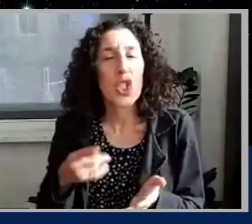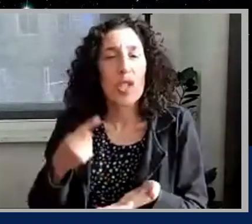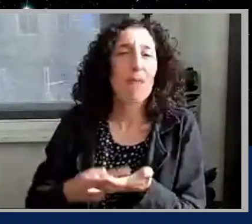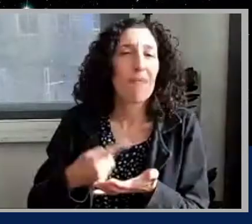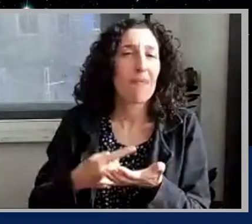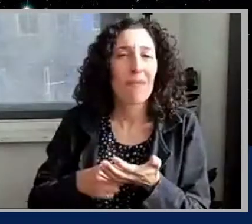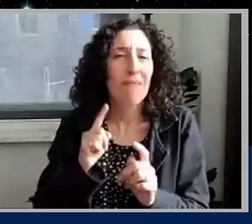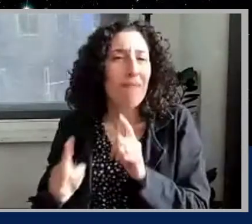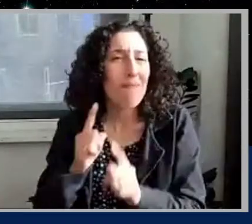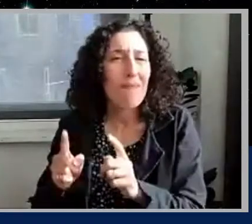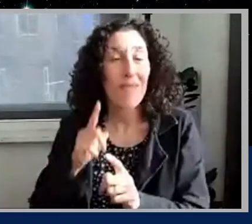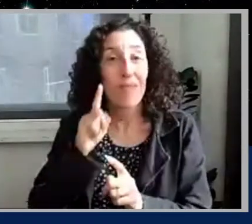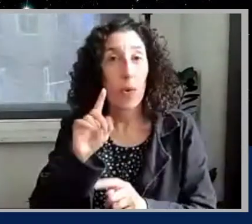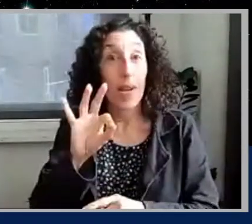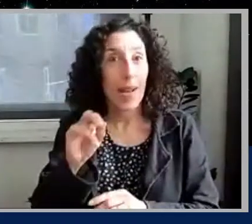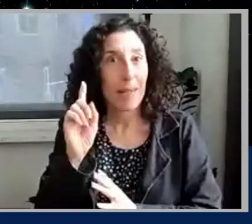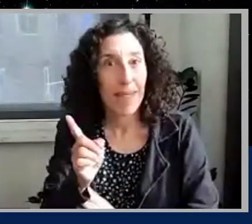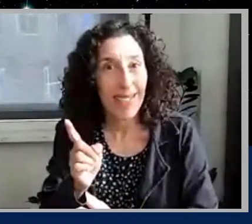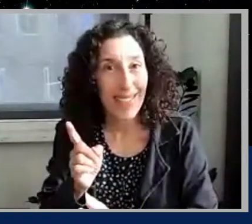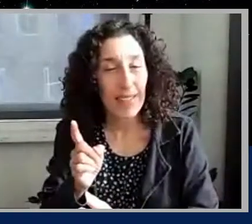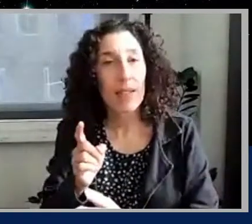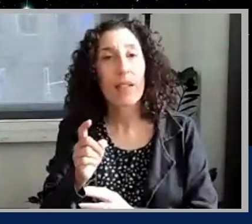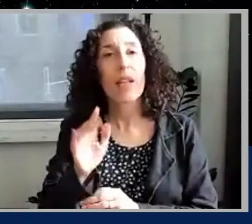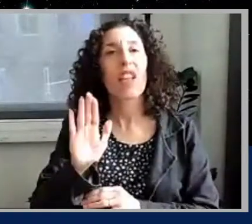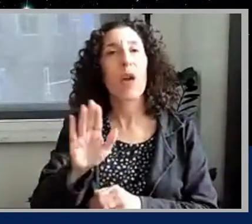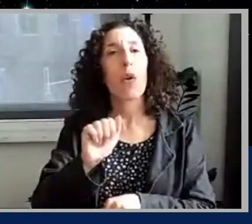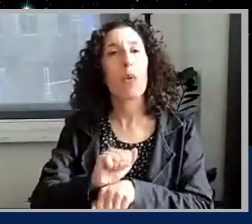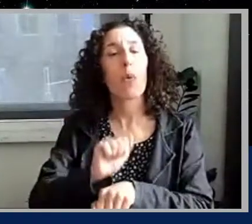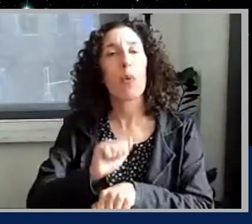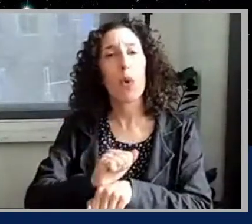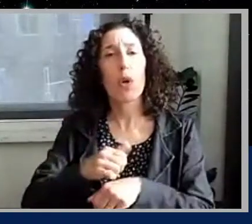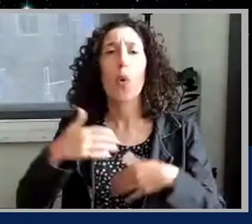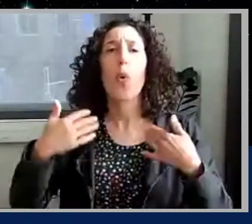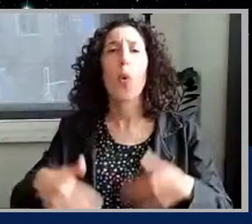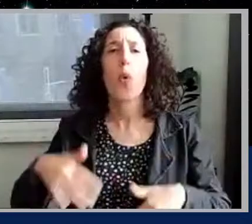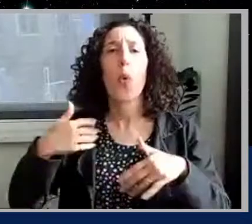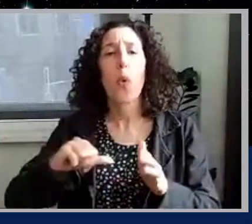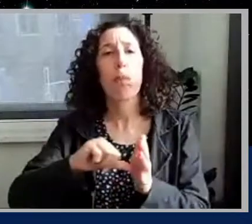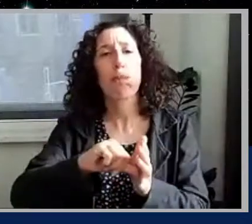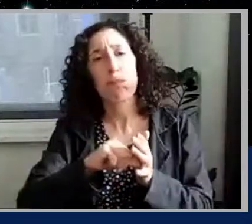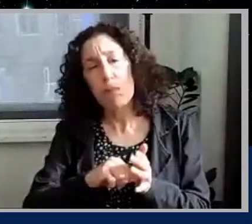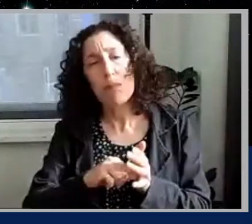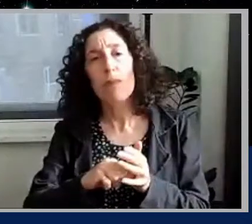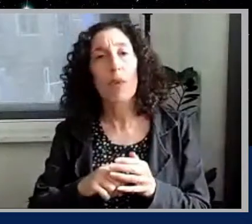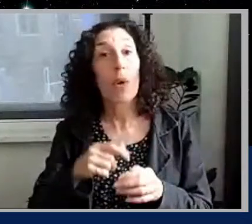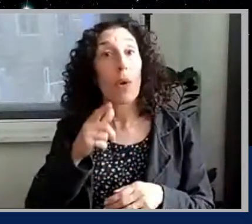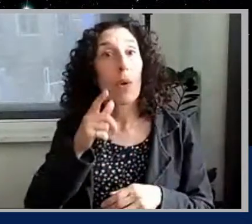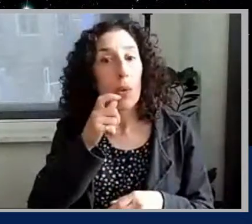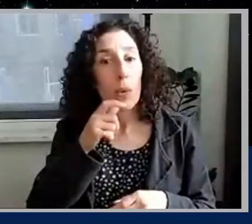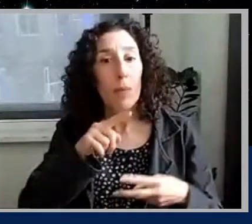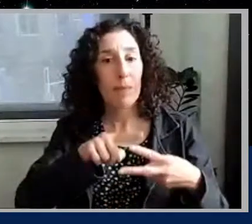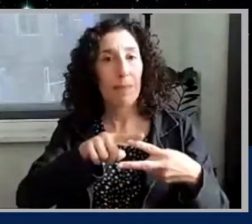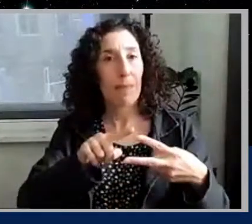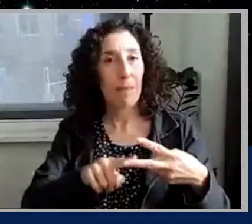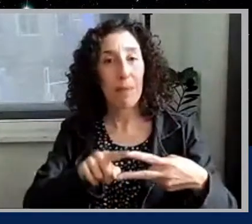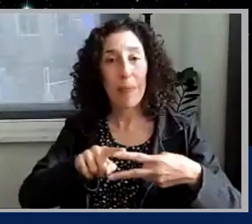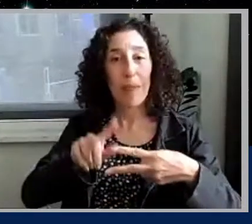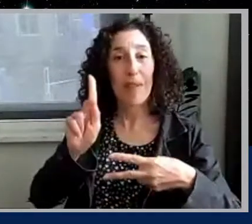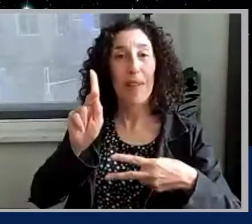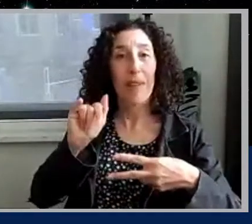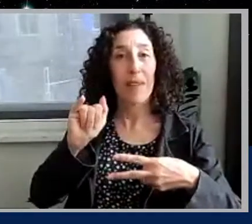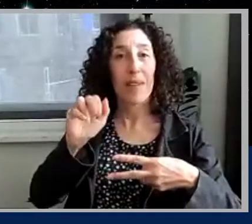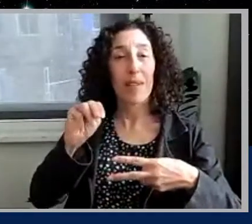see how cool they are and their work is. So joining me today, we have Kimberly Arcand, and she is a